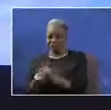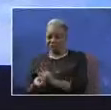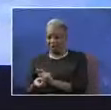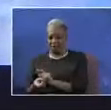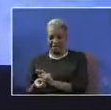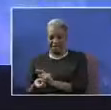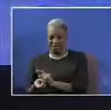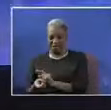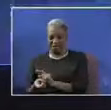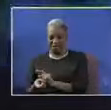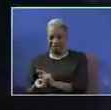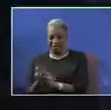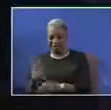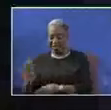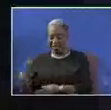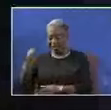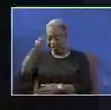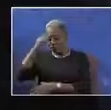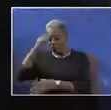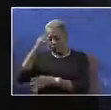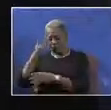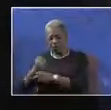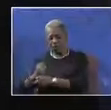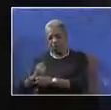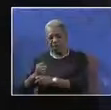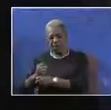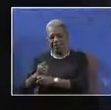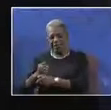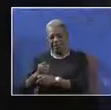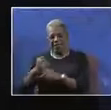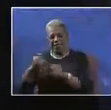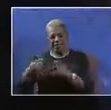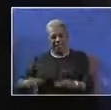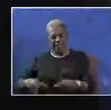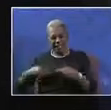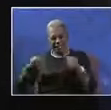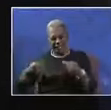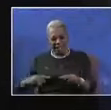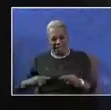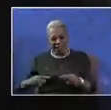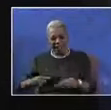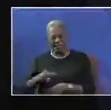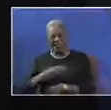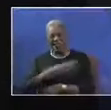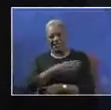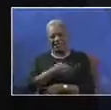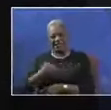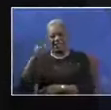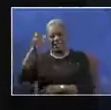his trust in chariots, and putting his trust in soldiers and